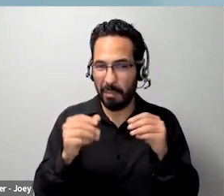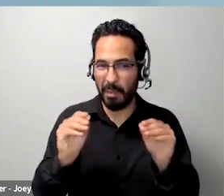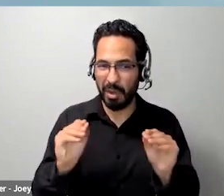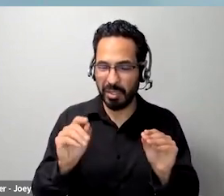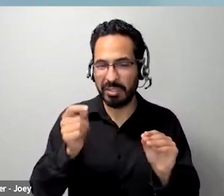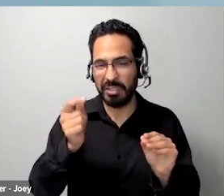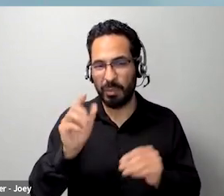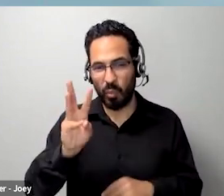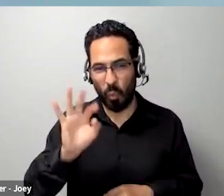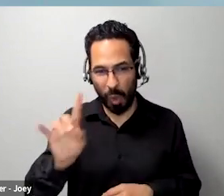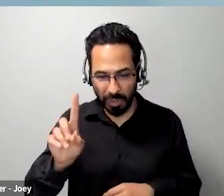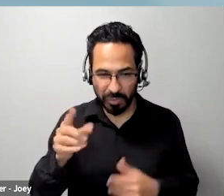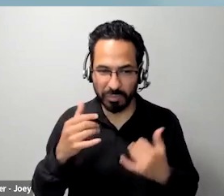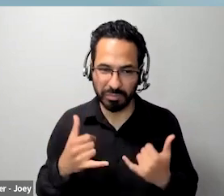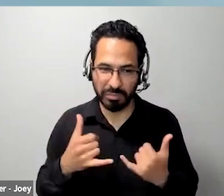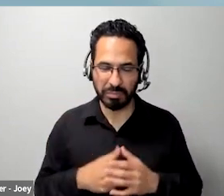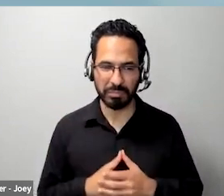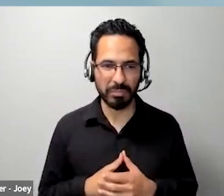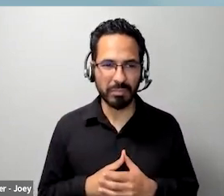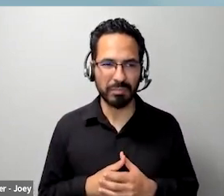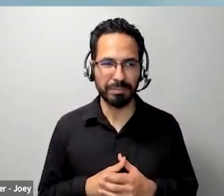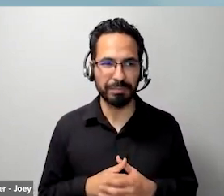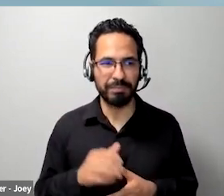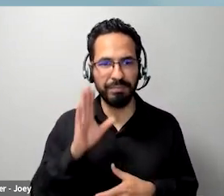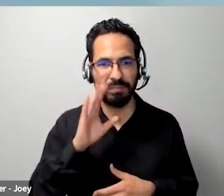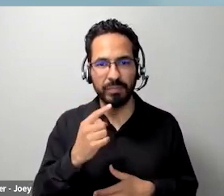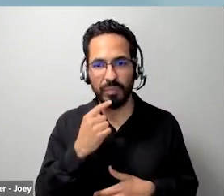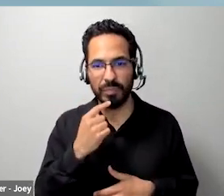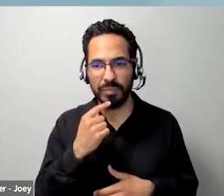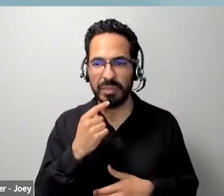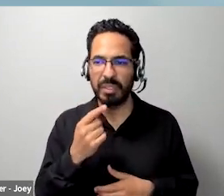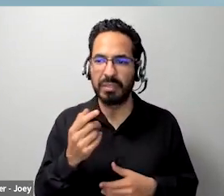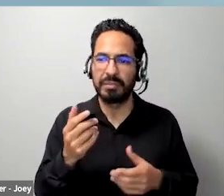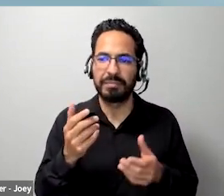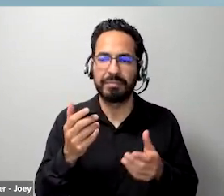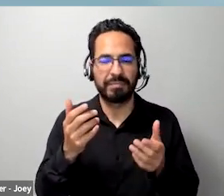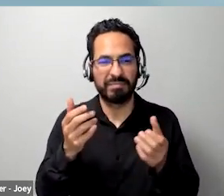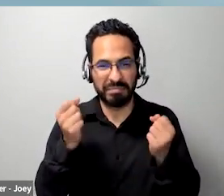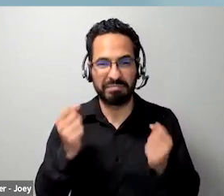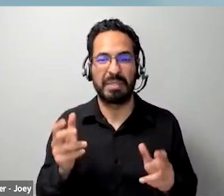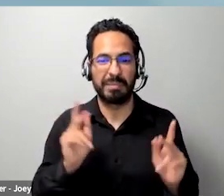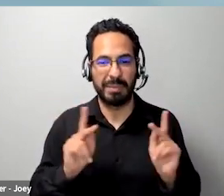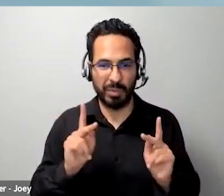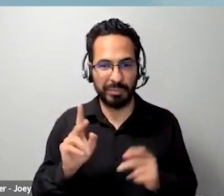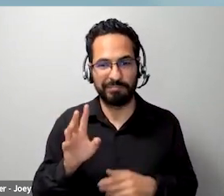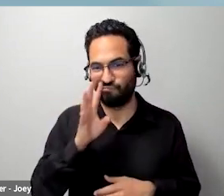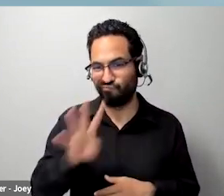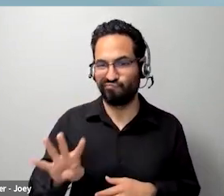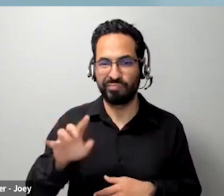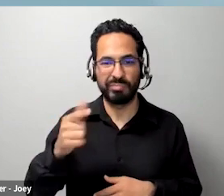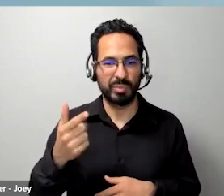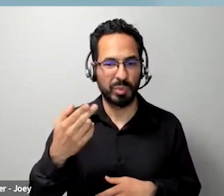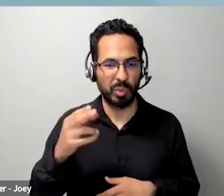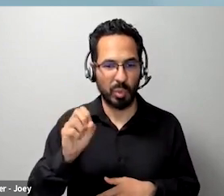wild right now. So I would say that a lot of folks are being ghosted, regardless of if they